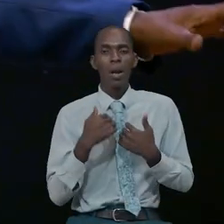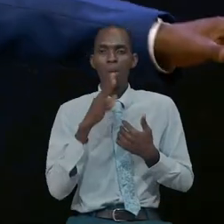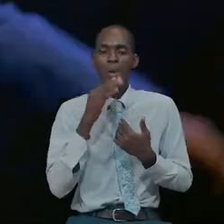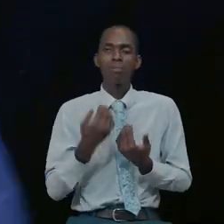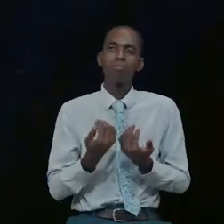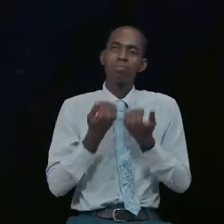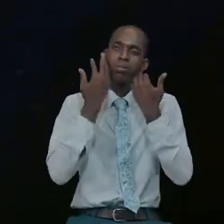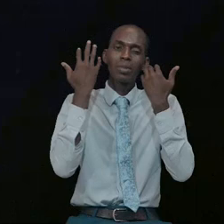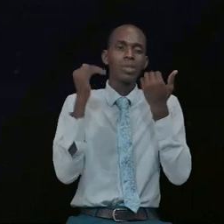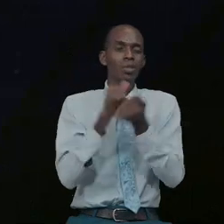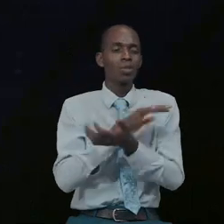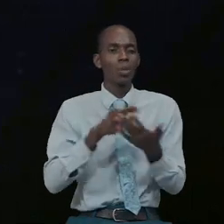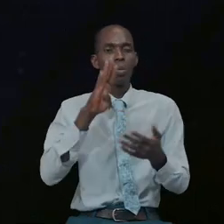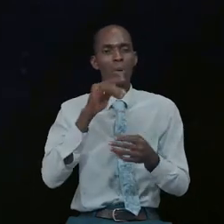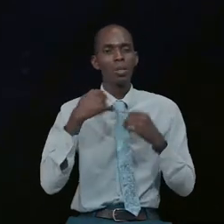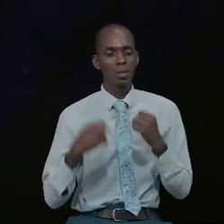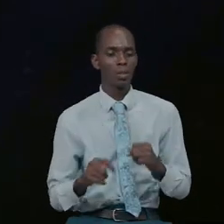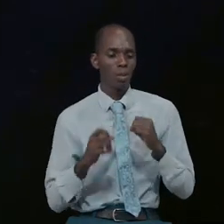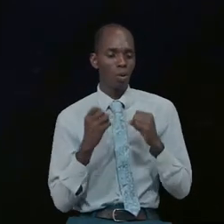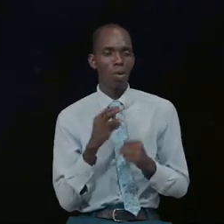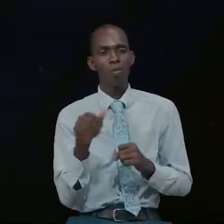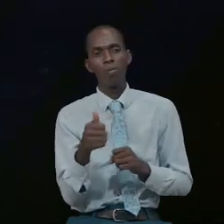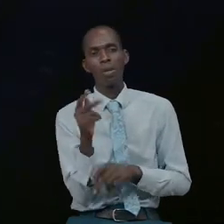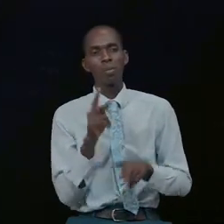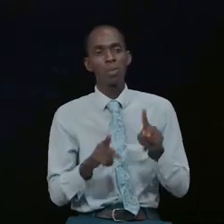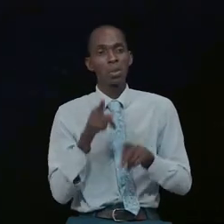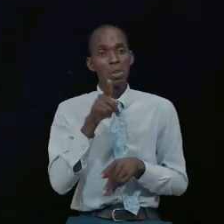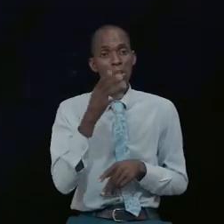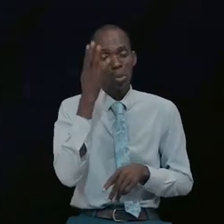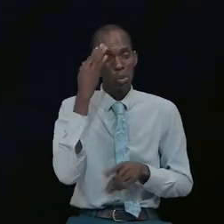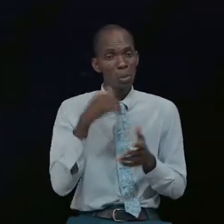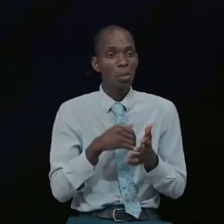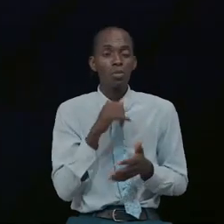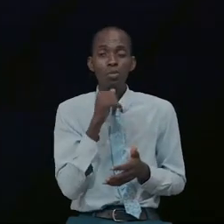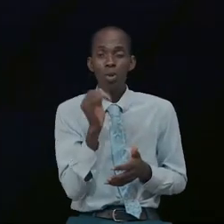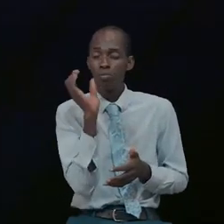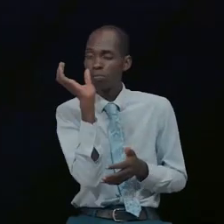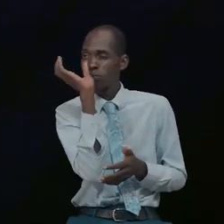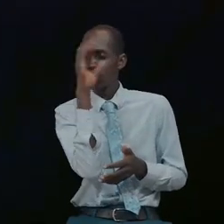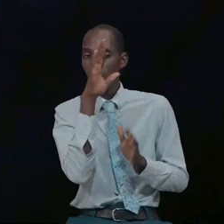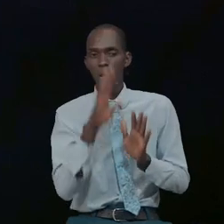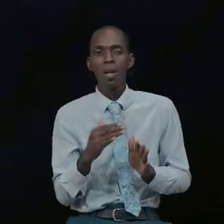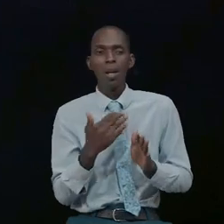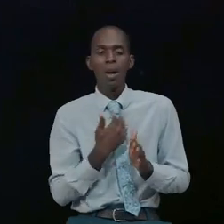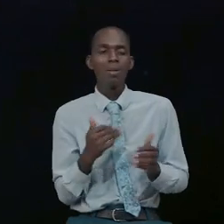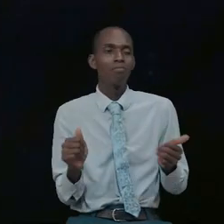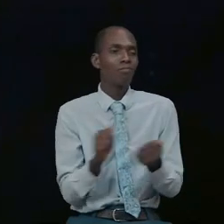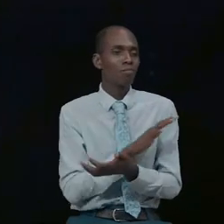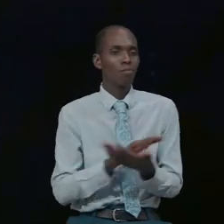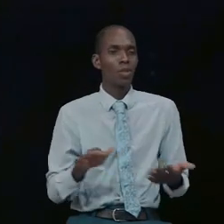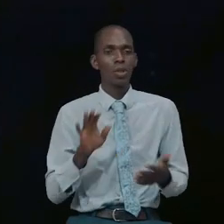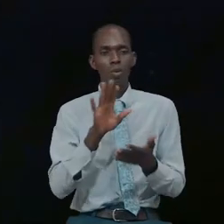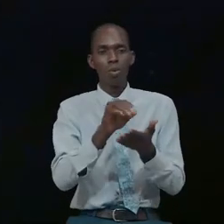by the strength of other people. He knoweth it not. Strangers have divulged his strength, and